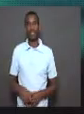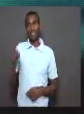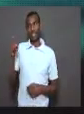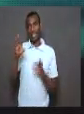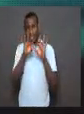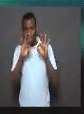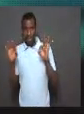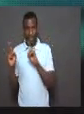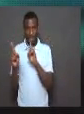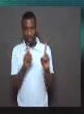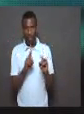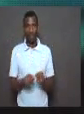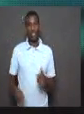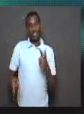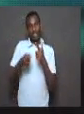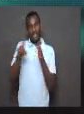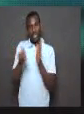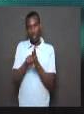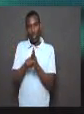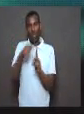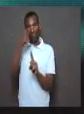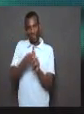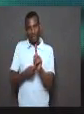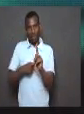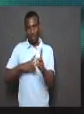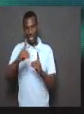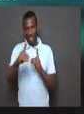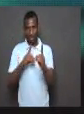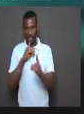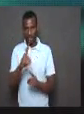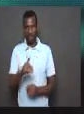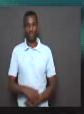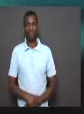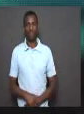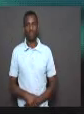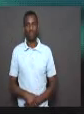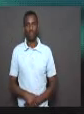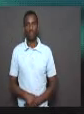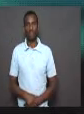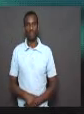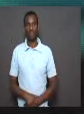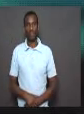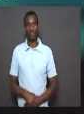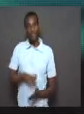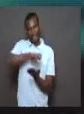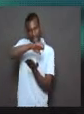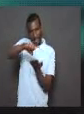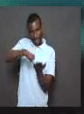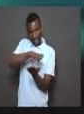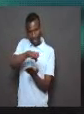universe. This statement is the second law of thermodynamics.